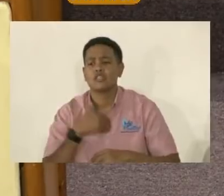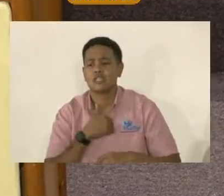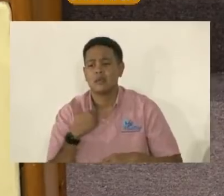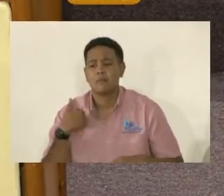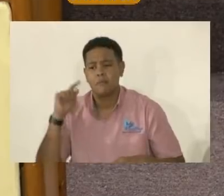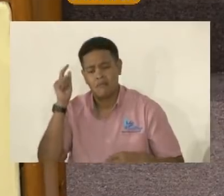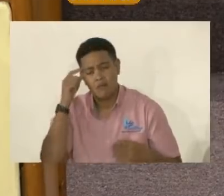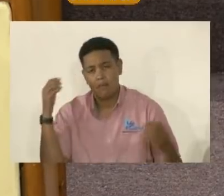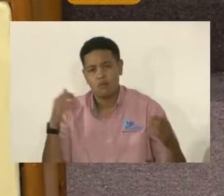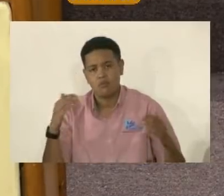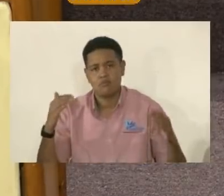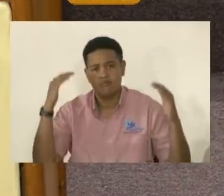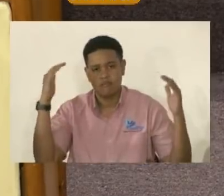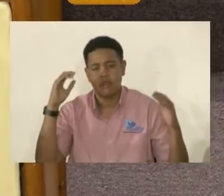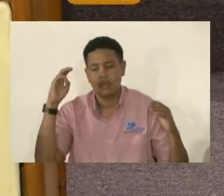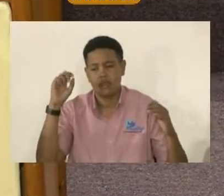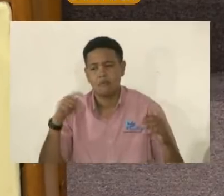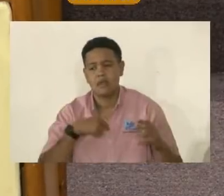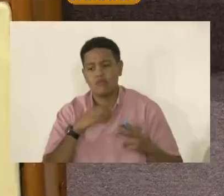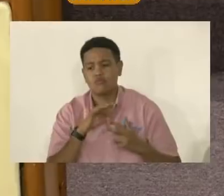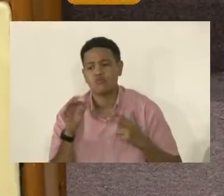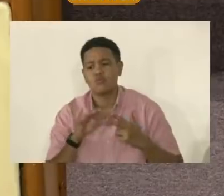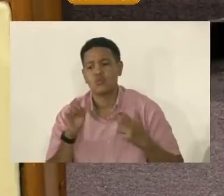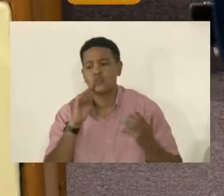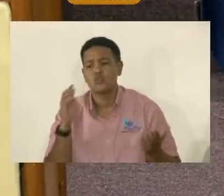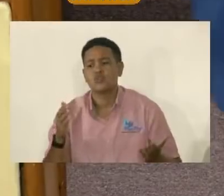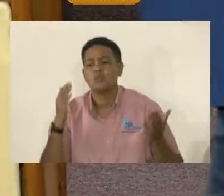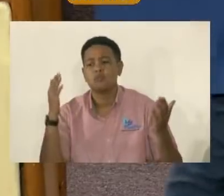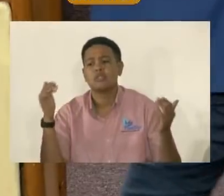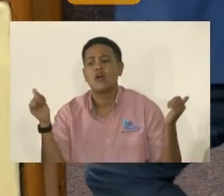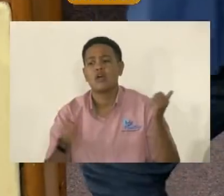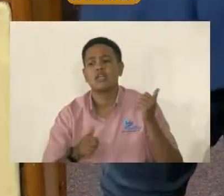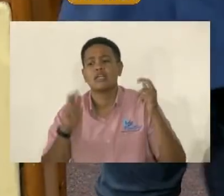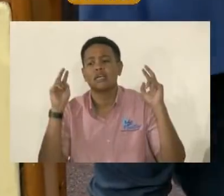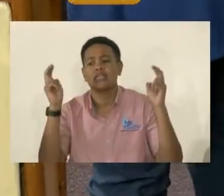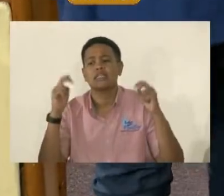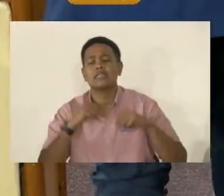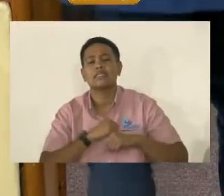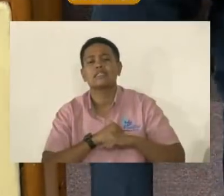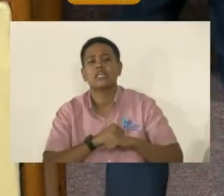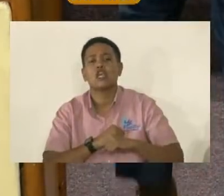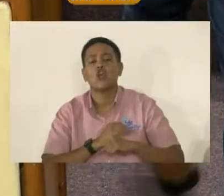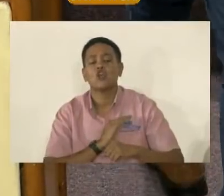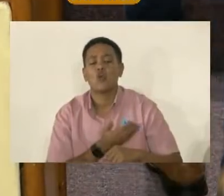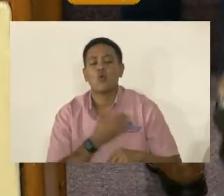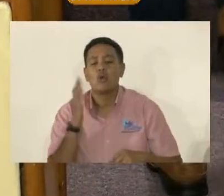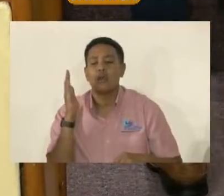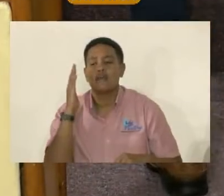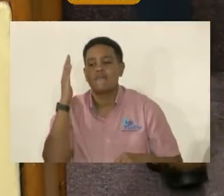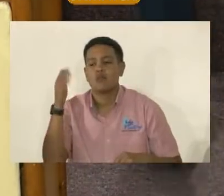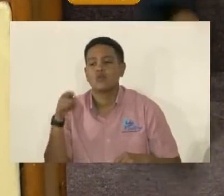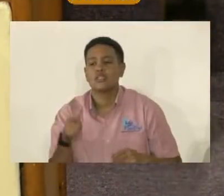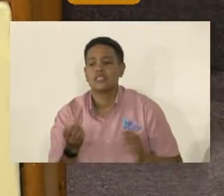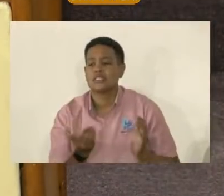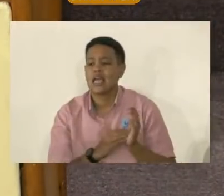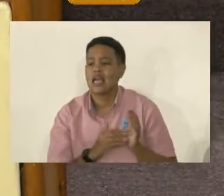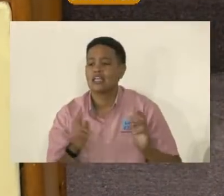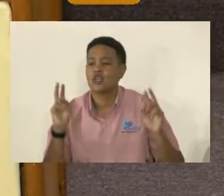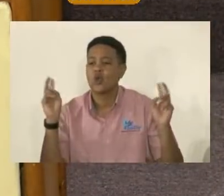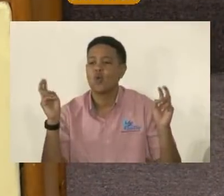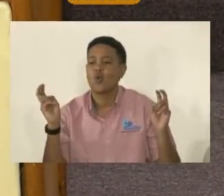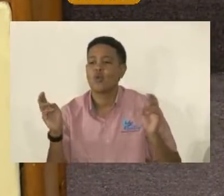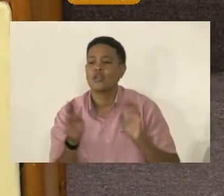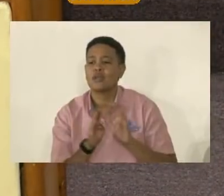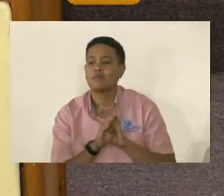Cabinet. Mr. President, I've chosen to present under the theme, Securing Our Future. This against the quoted backdrop